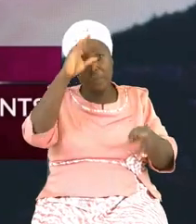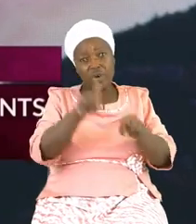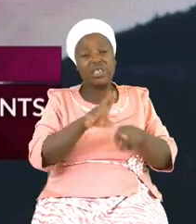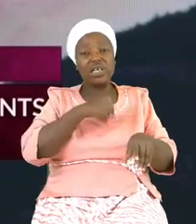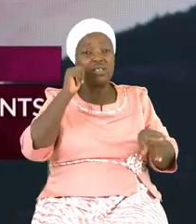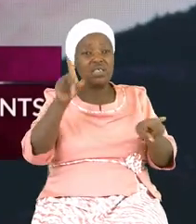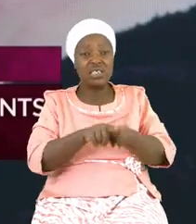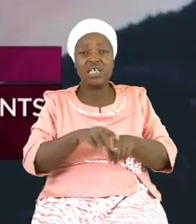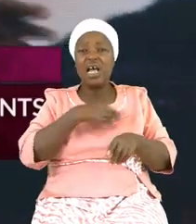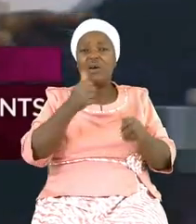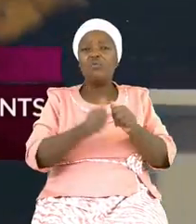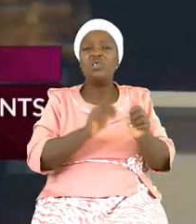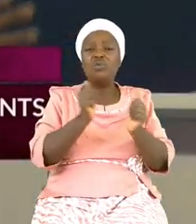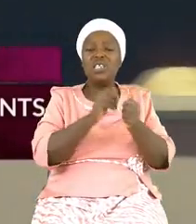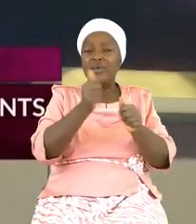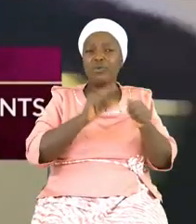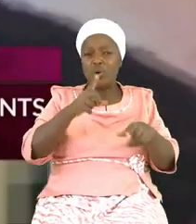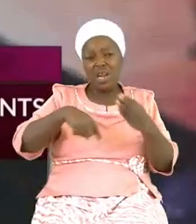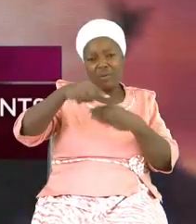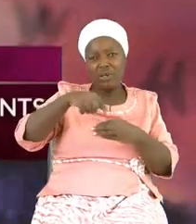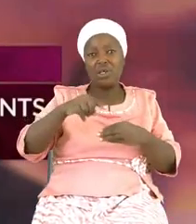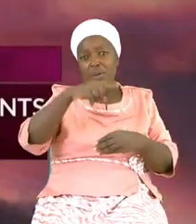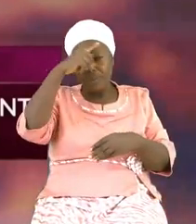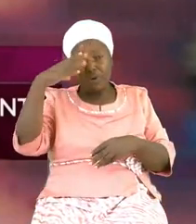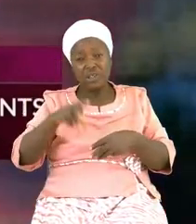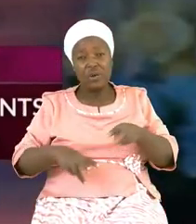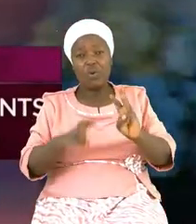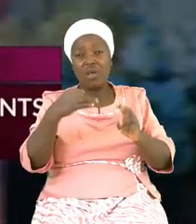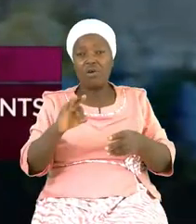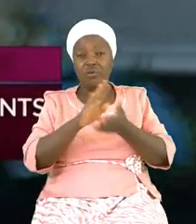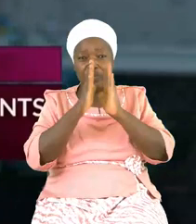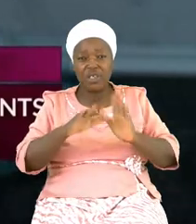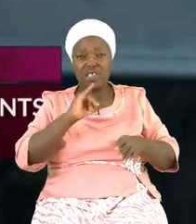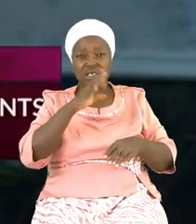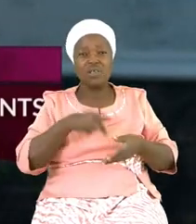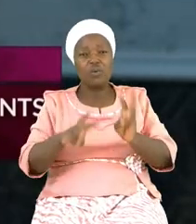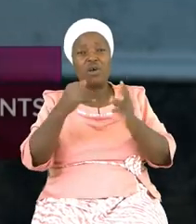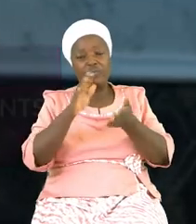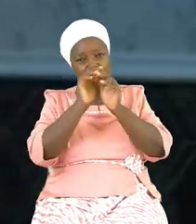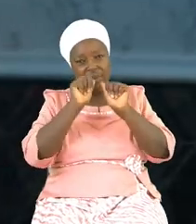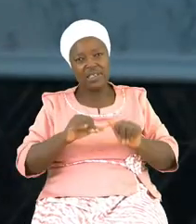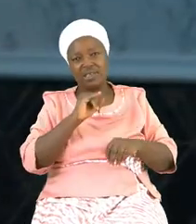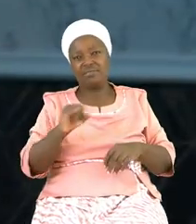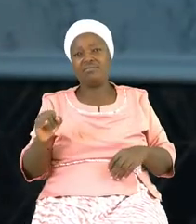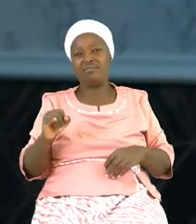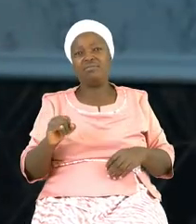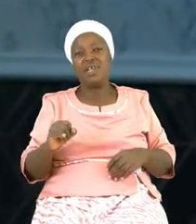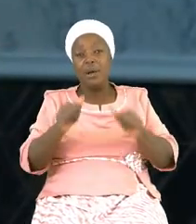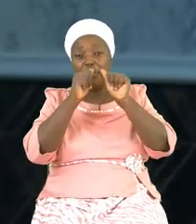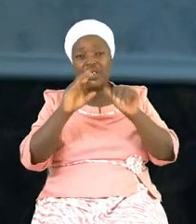everyone around, because the way of peace is the way of blessing. Amen. Blessing in your